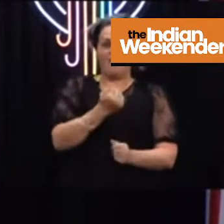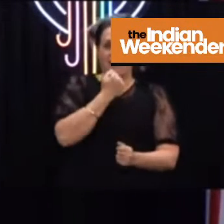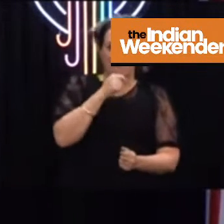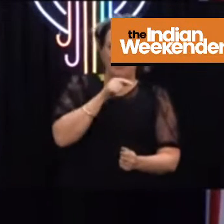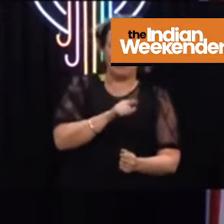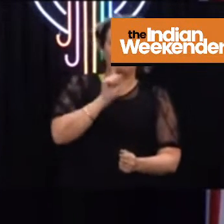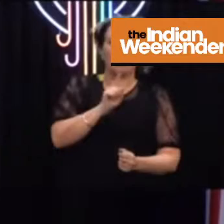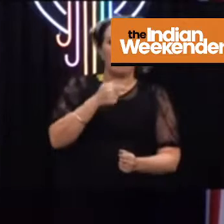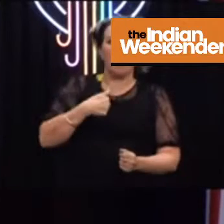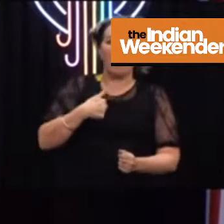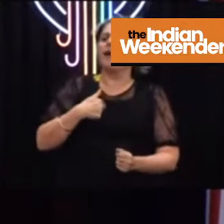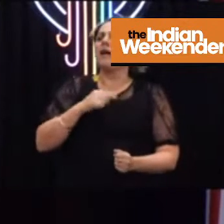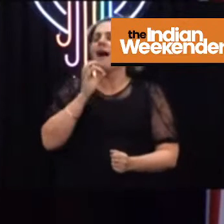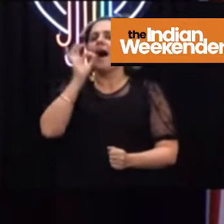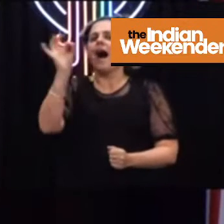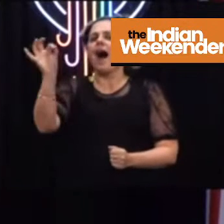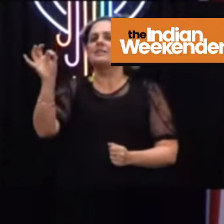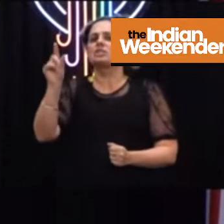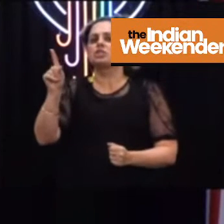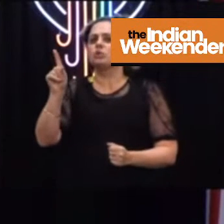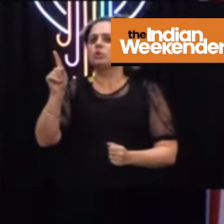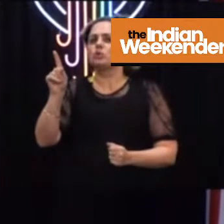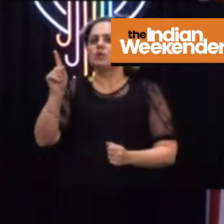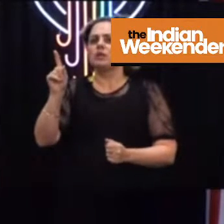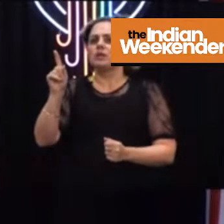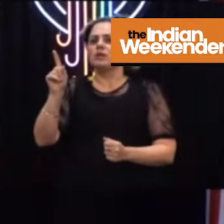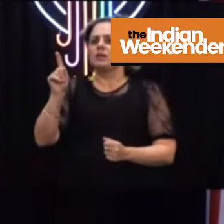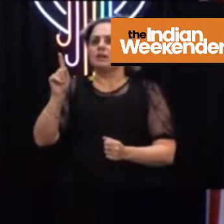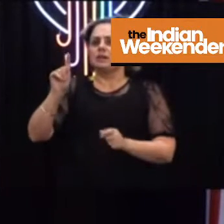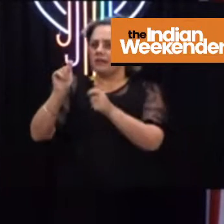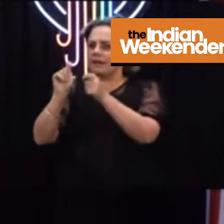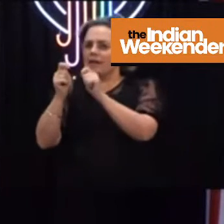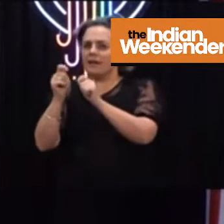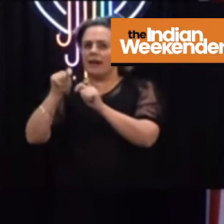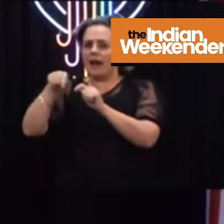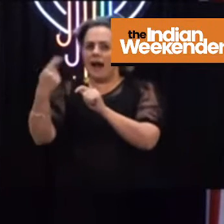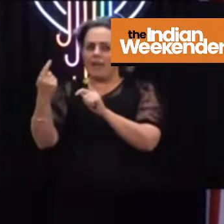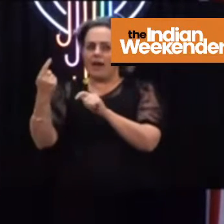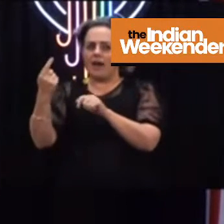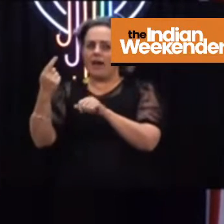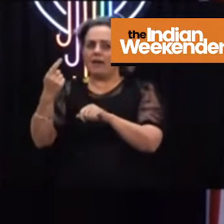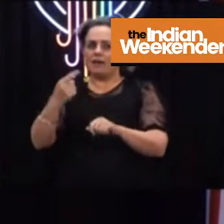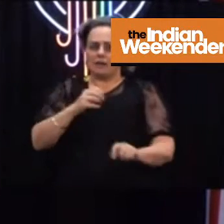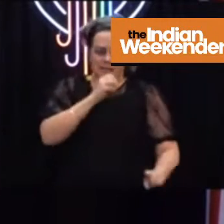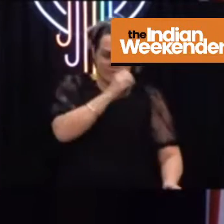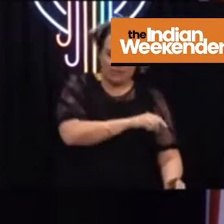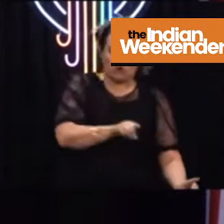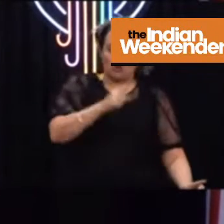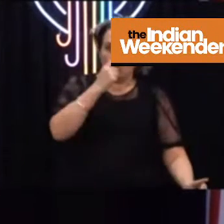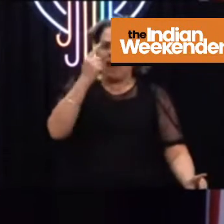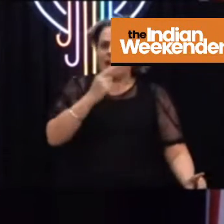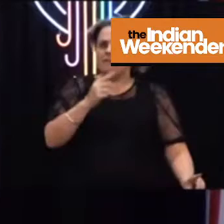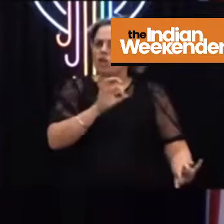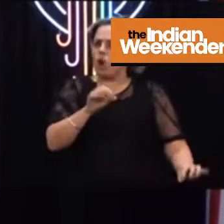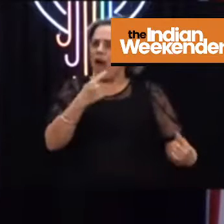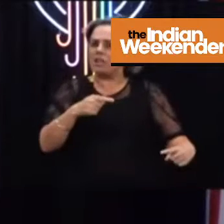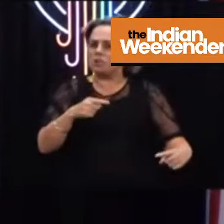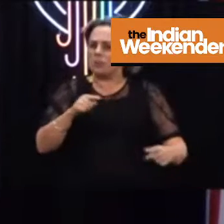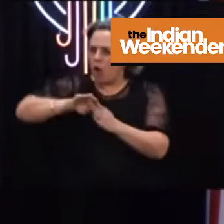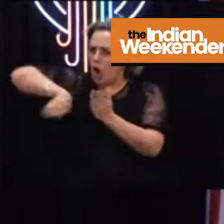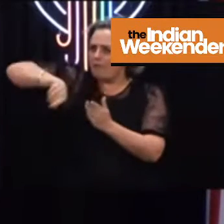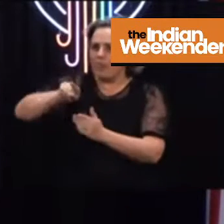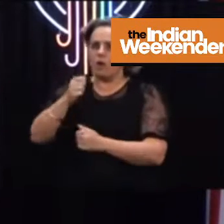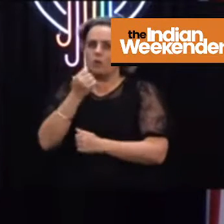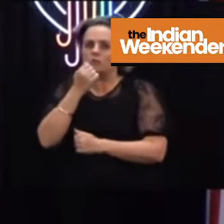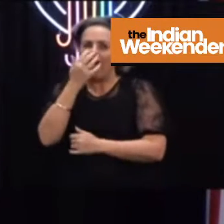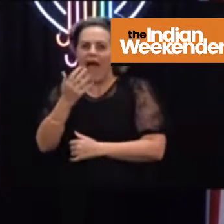them to take out the 0 to 11s who are not eligible, but the headline percentages I gave before are up to date and based